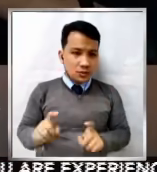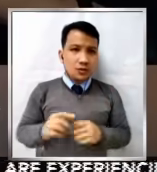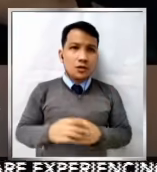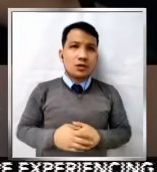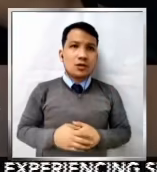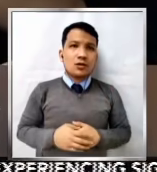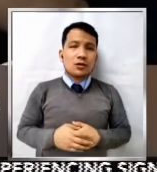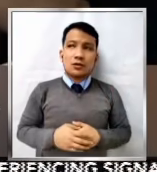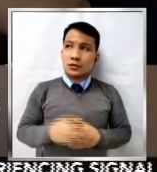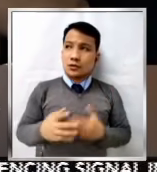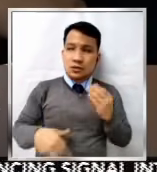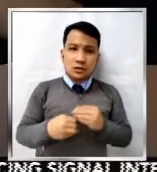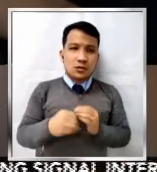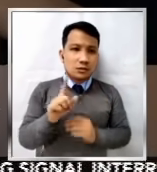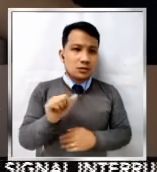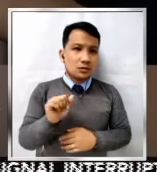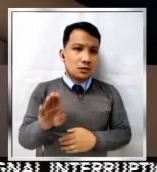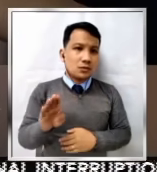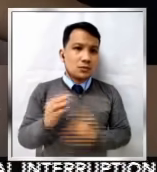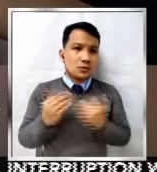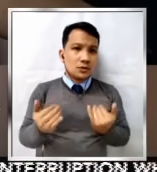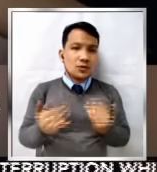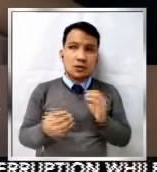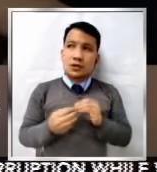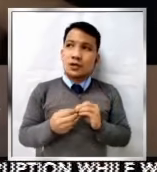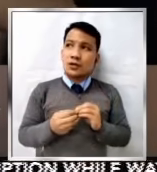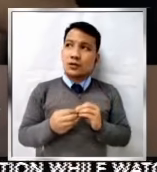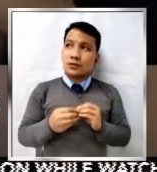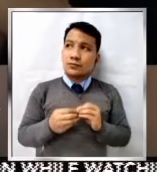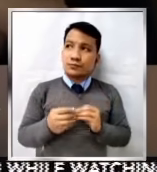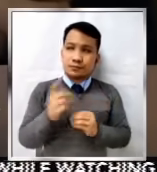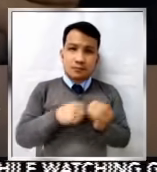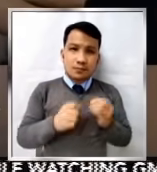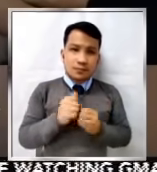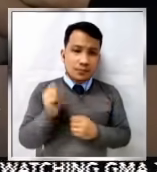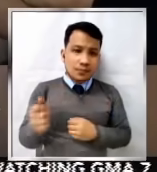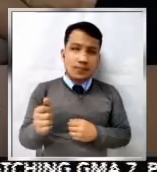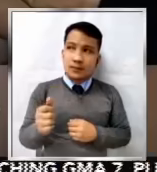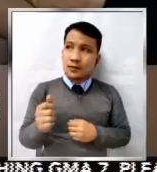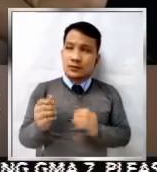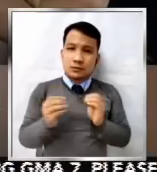laboratory runs on the specimen that we have collected.